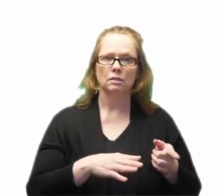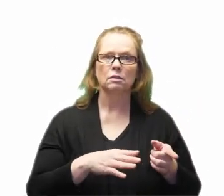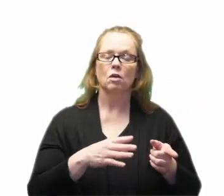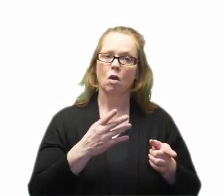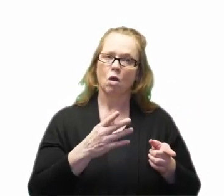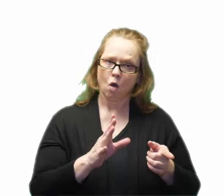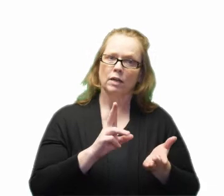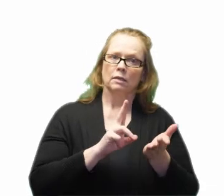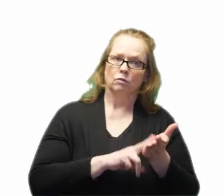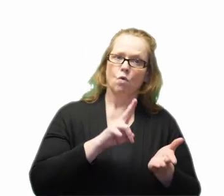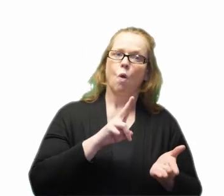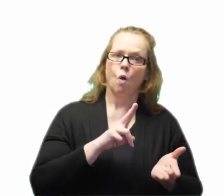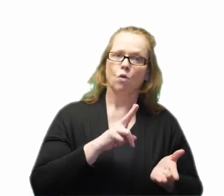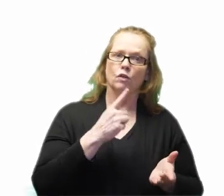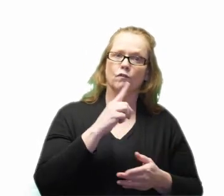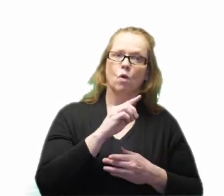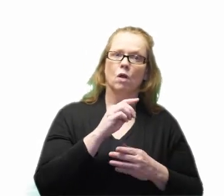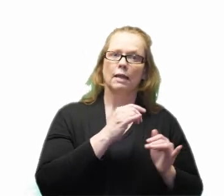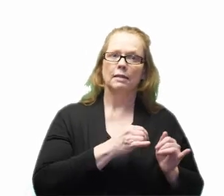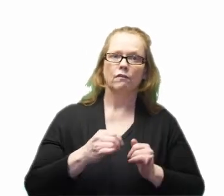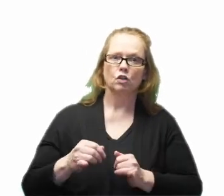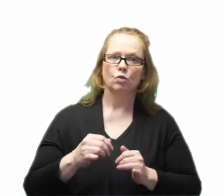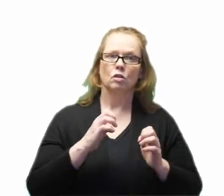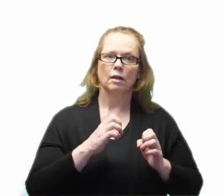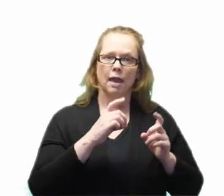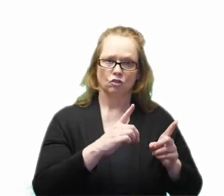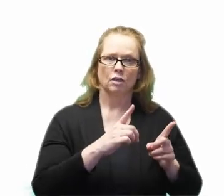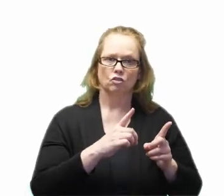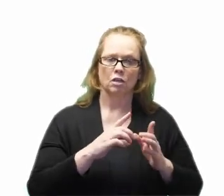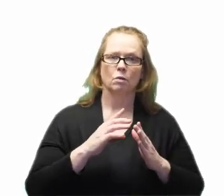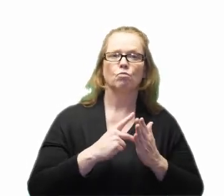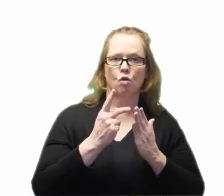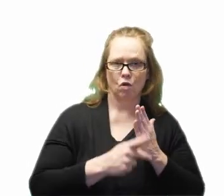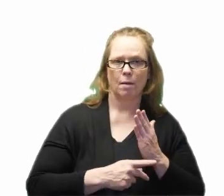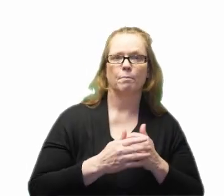enrolled in individualized education programs.